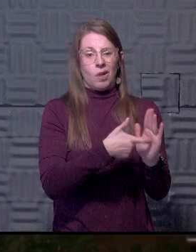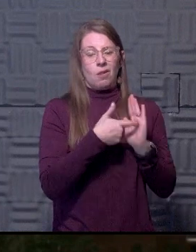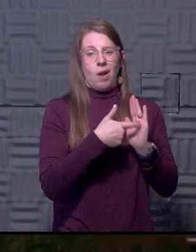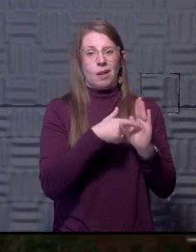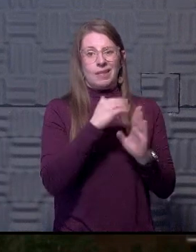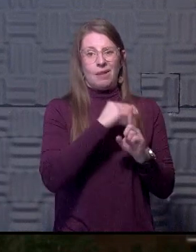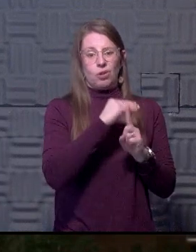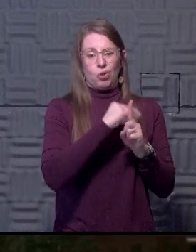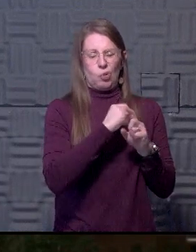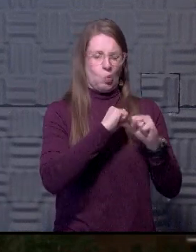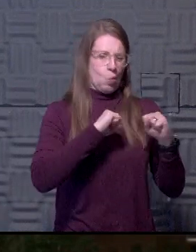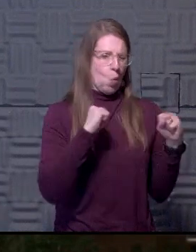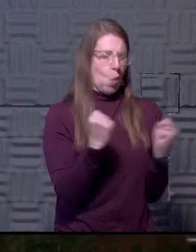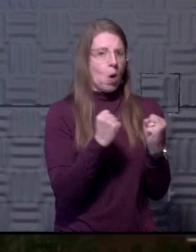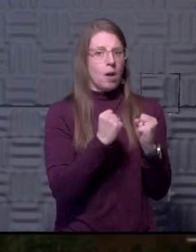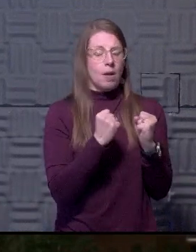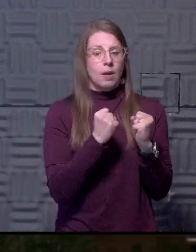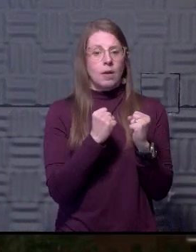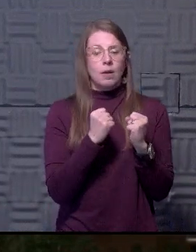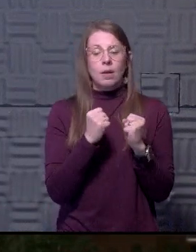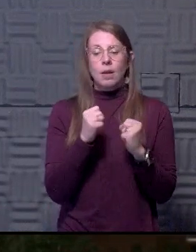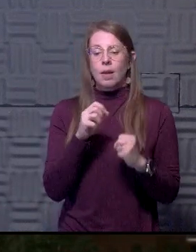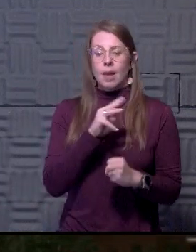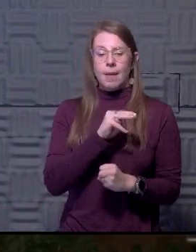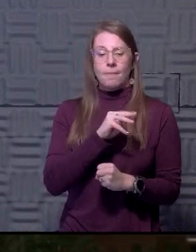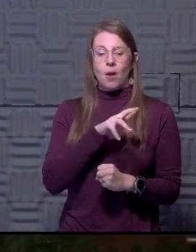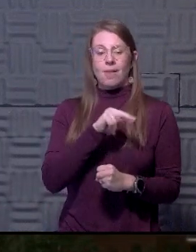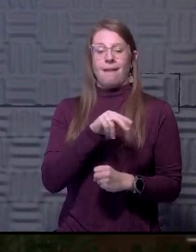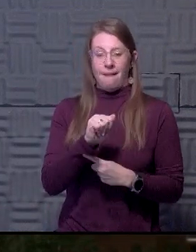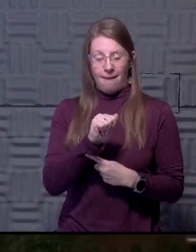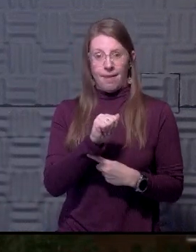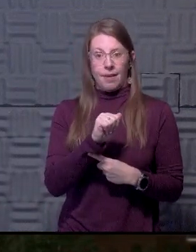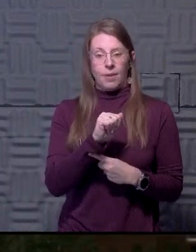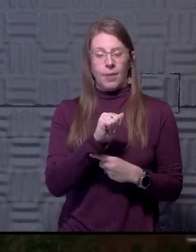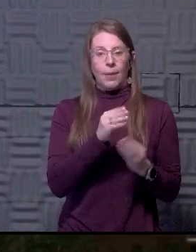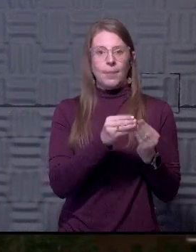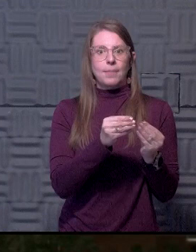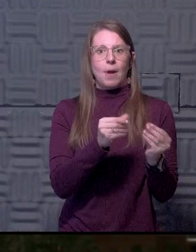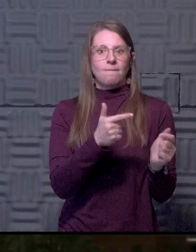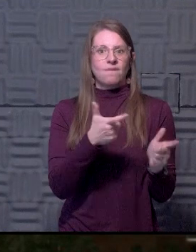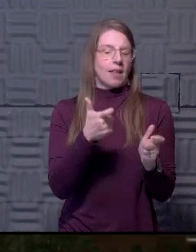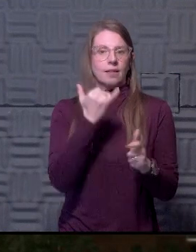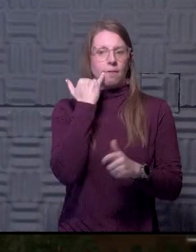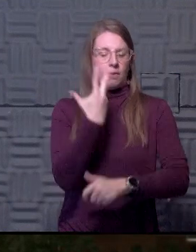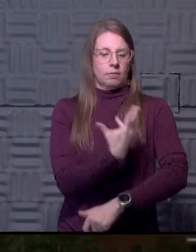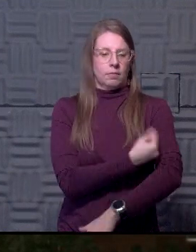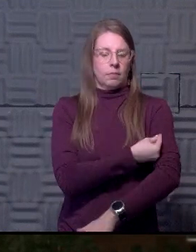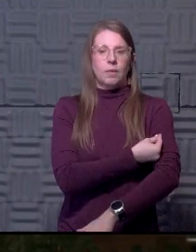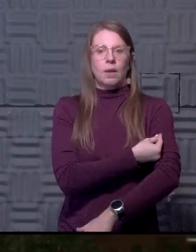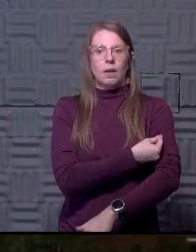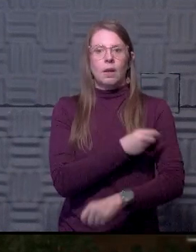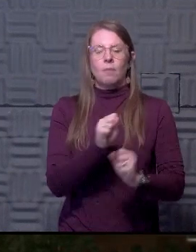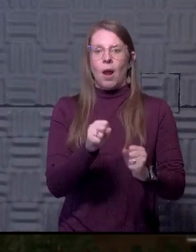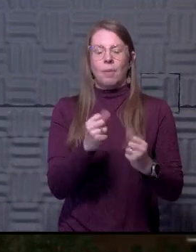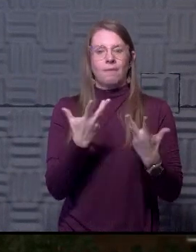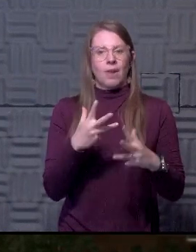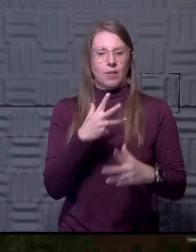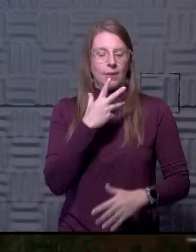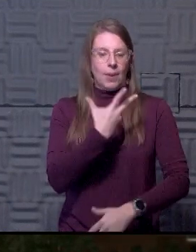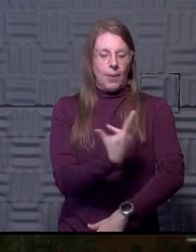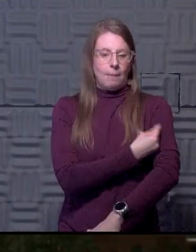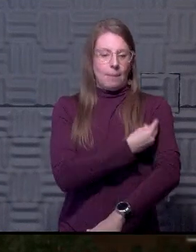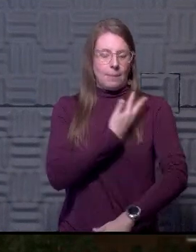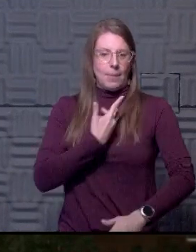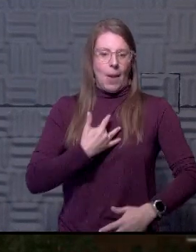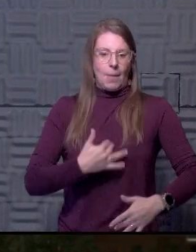colder. And the messenger RNA can very quickly disintegrate as soon as it gets injected. It's probably already gone in Dr.